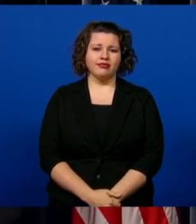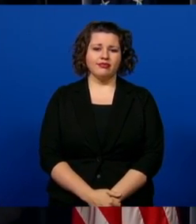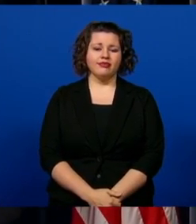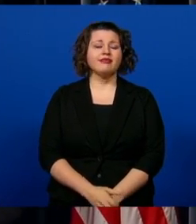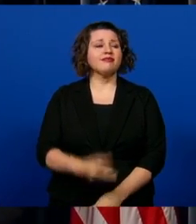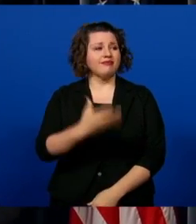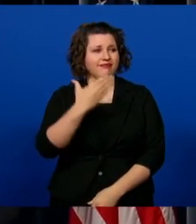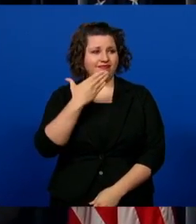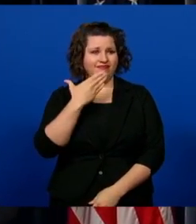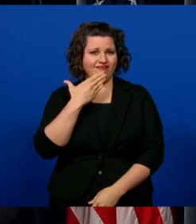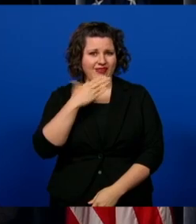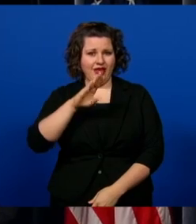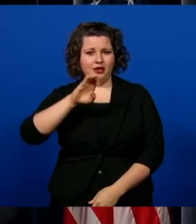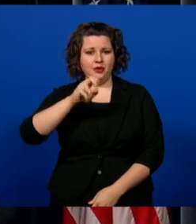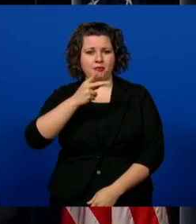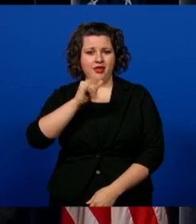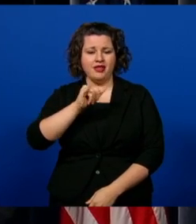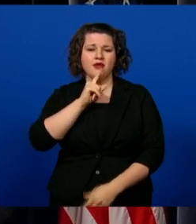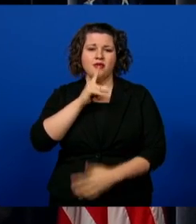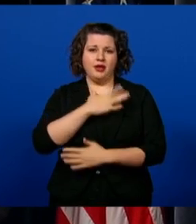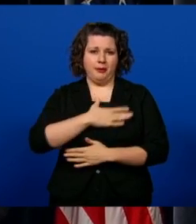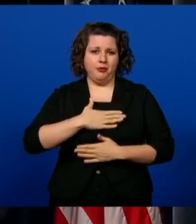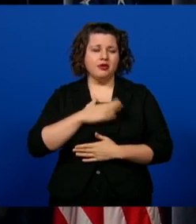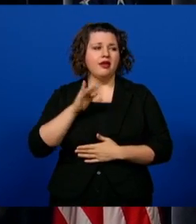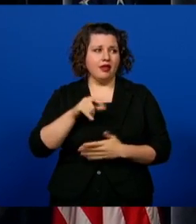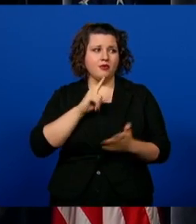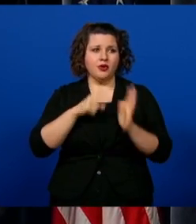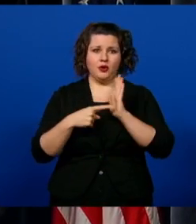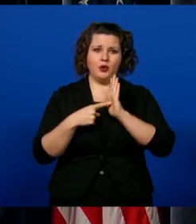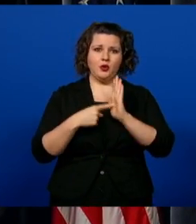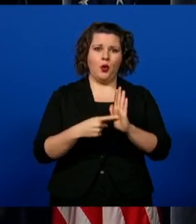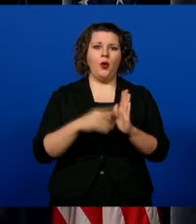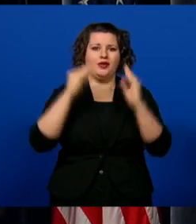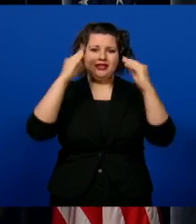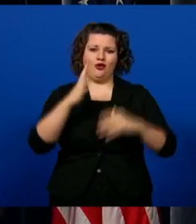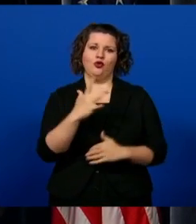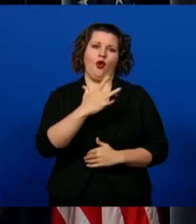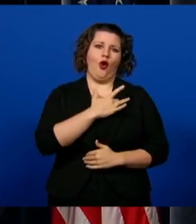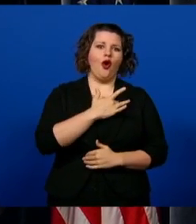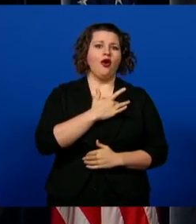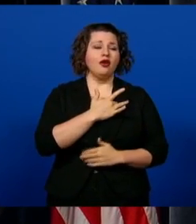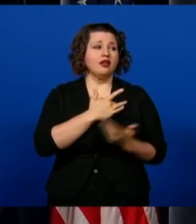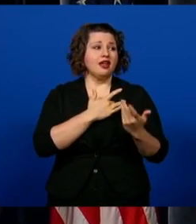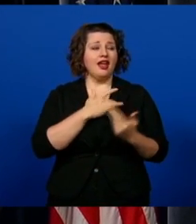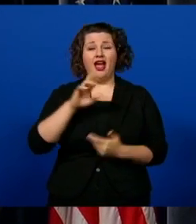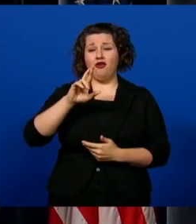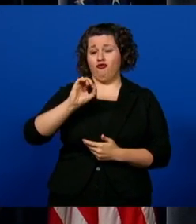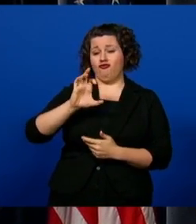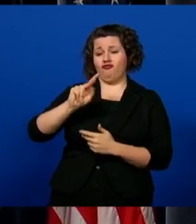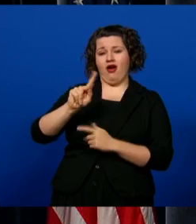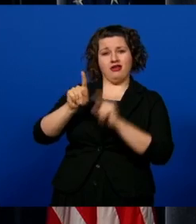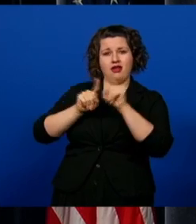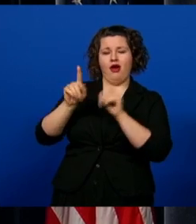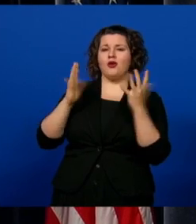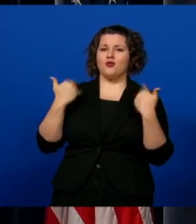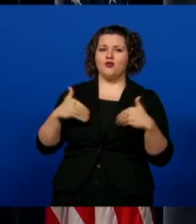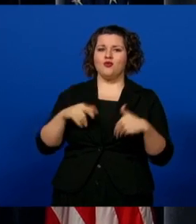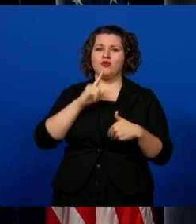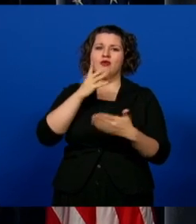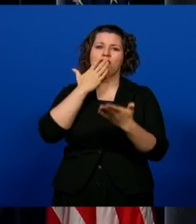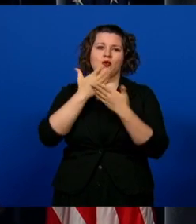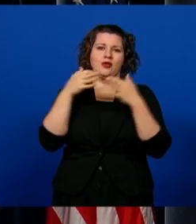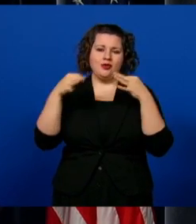Well, thank you, Bethany. I appreciate that very much, and it certainly shows the heart of the teacher. And Rockstar was probably a pretty good